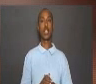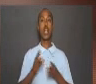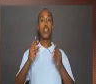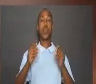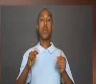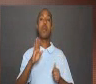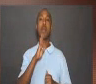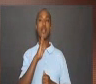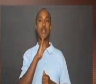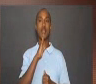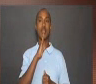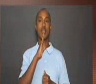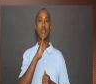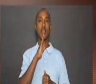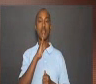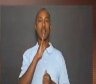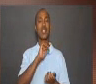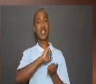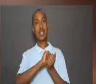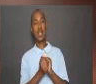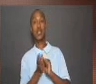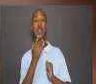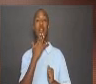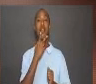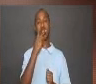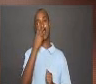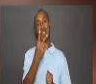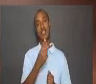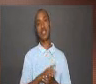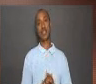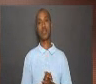Soluble bases alter the color of indicators.